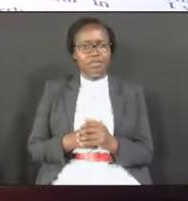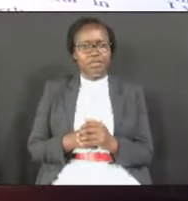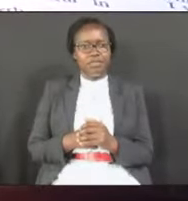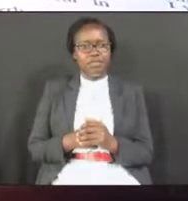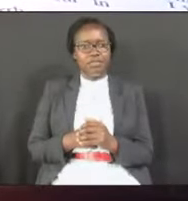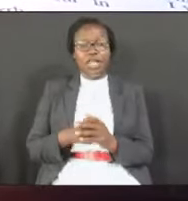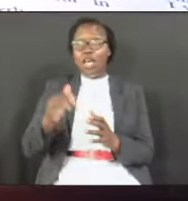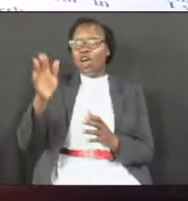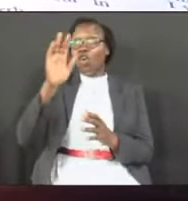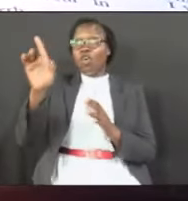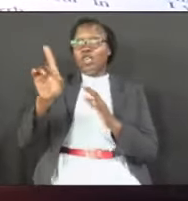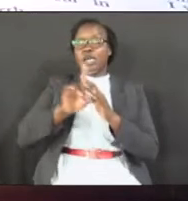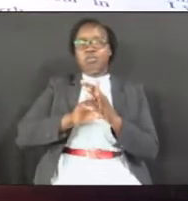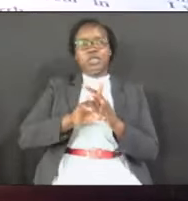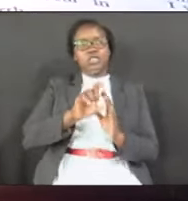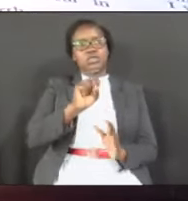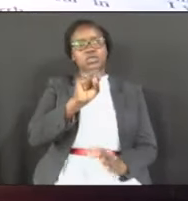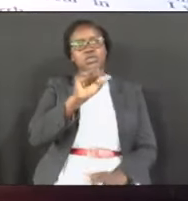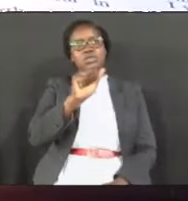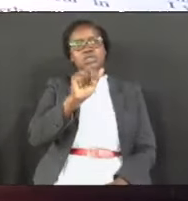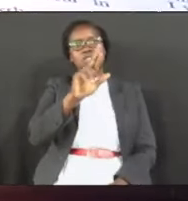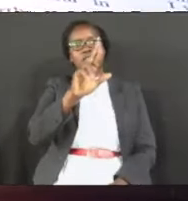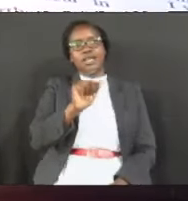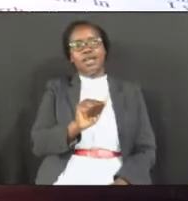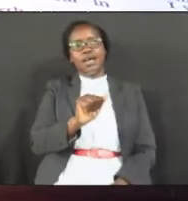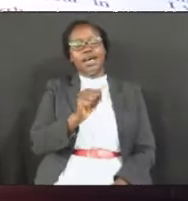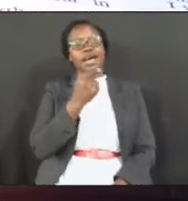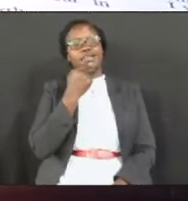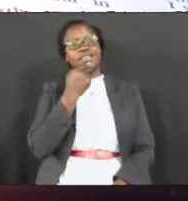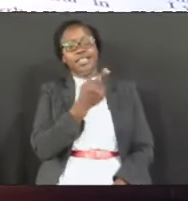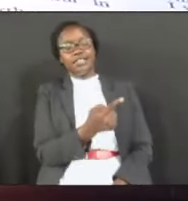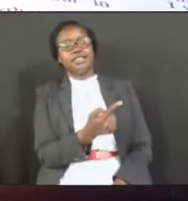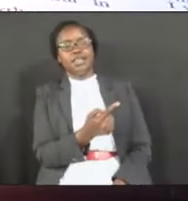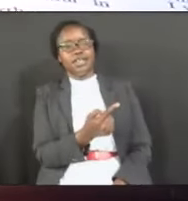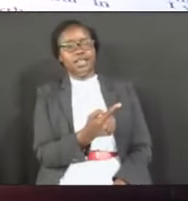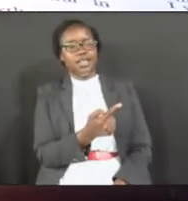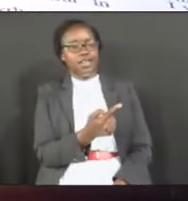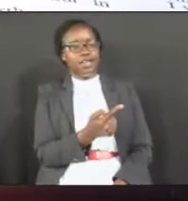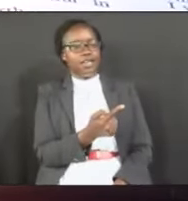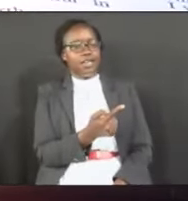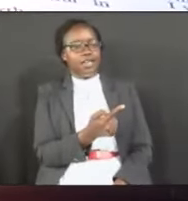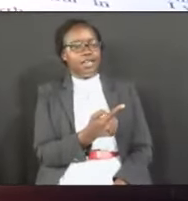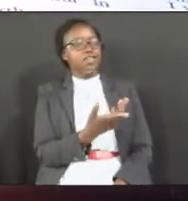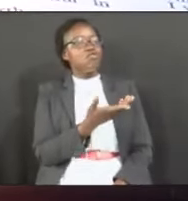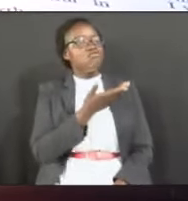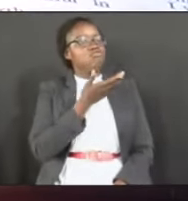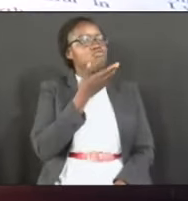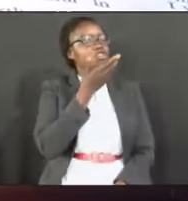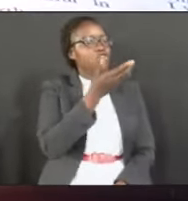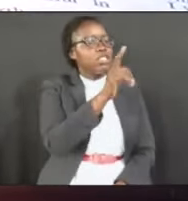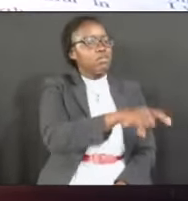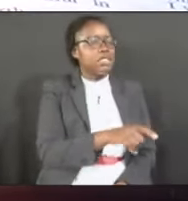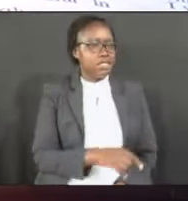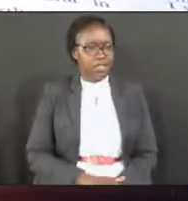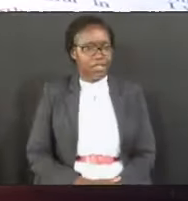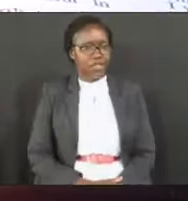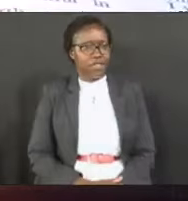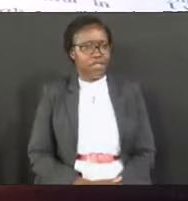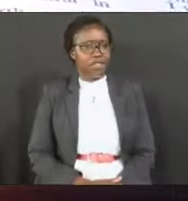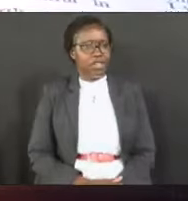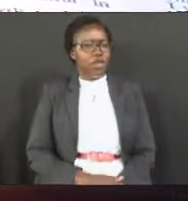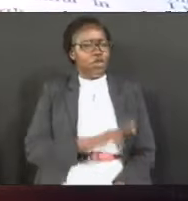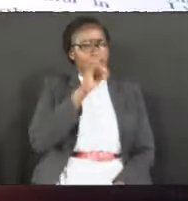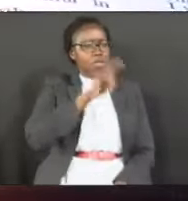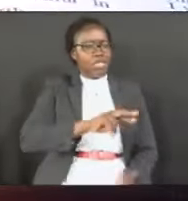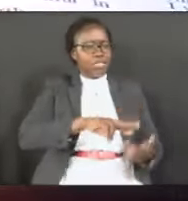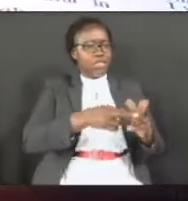God appears to Sarah and tells Sarah, you've got to confess. You've got to